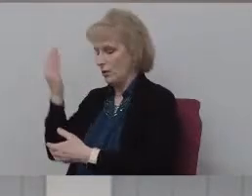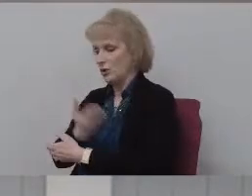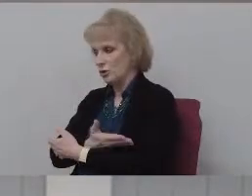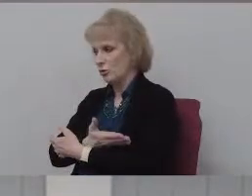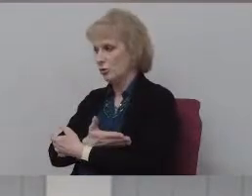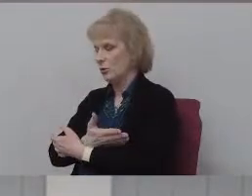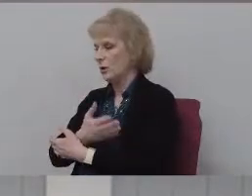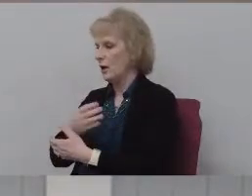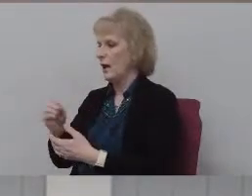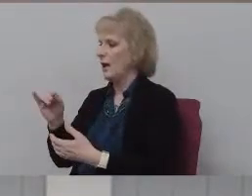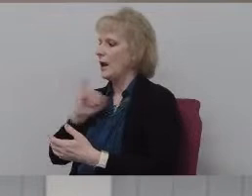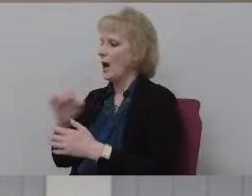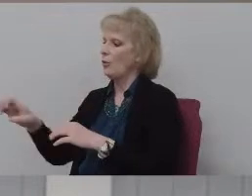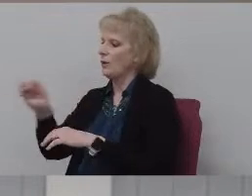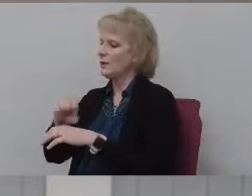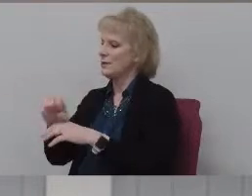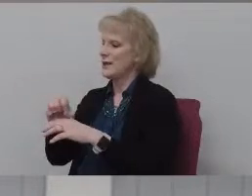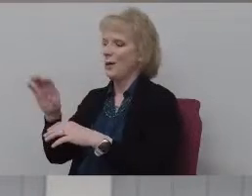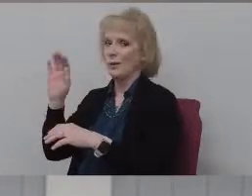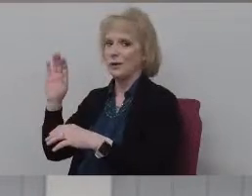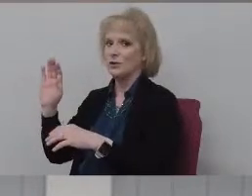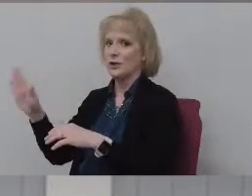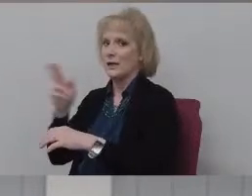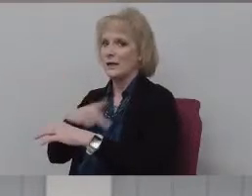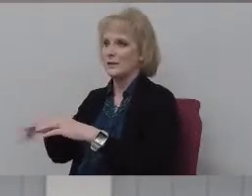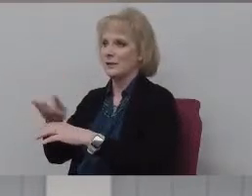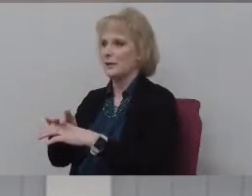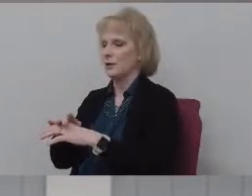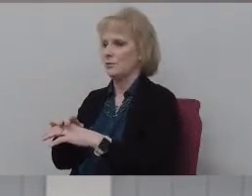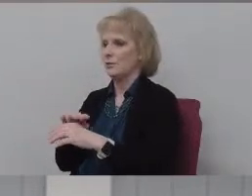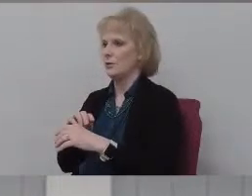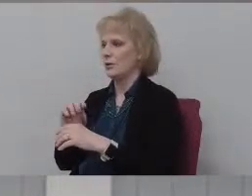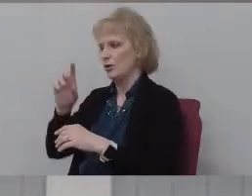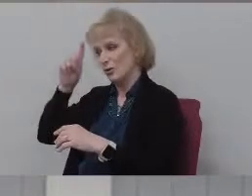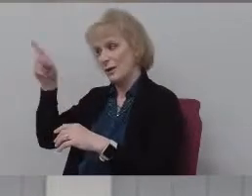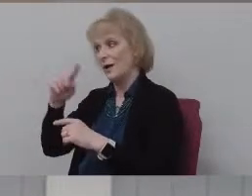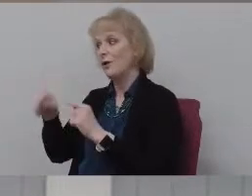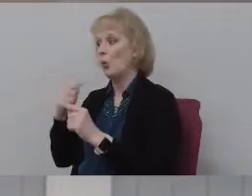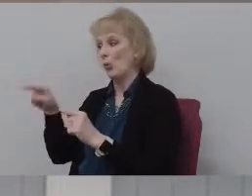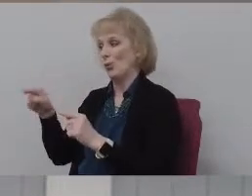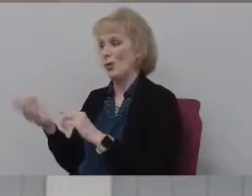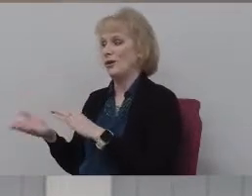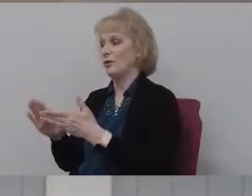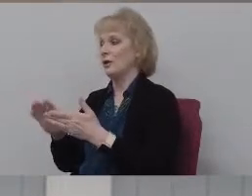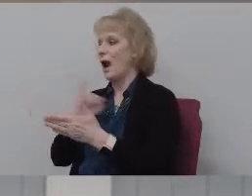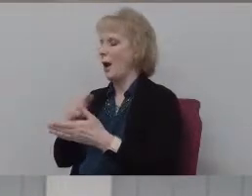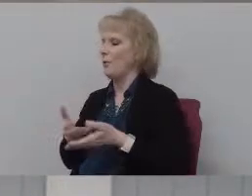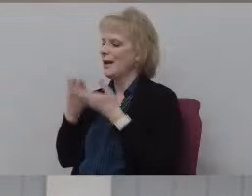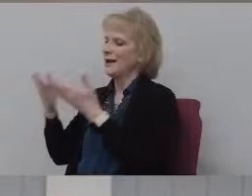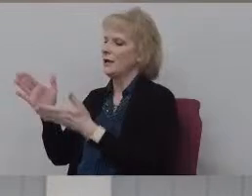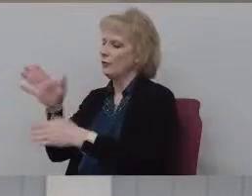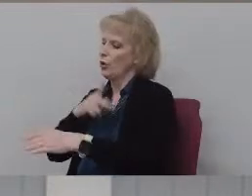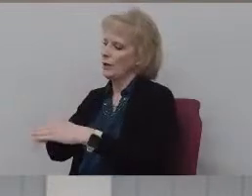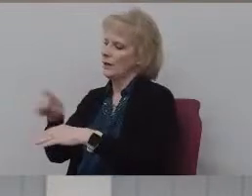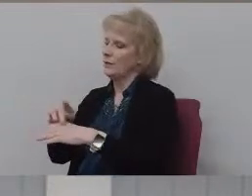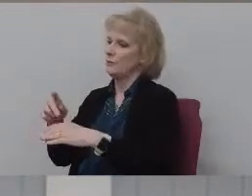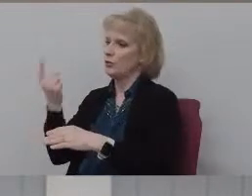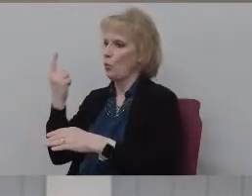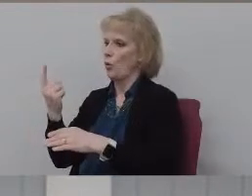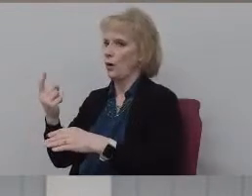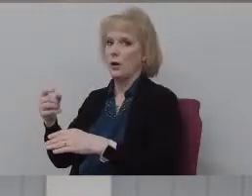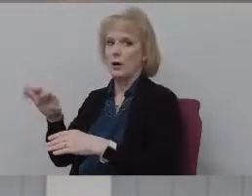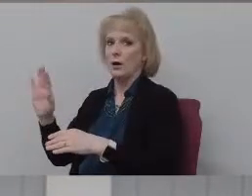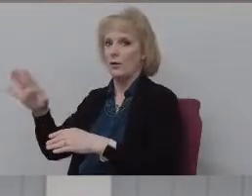bowels, and I will establish his kingdom. So when you're dead, David, I'm going to give your kingdom to one of